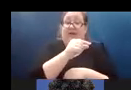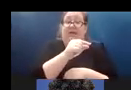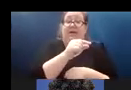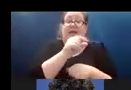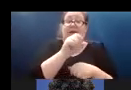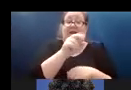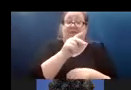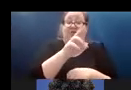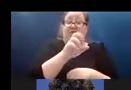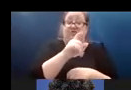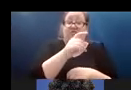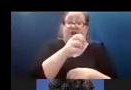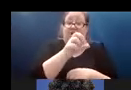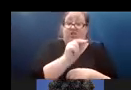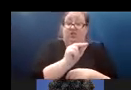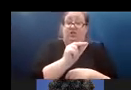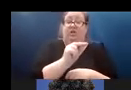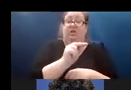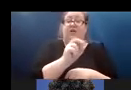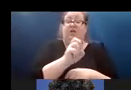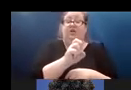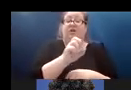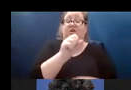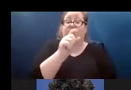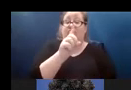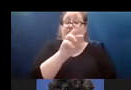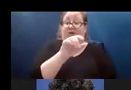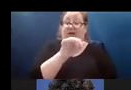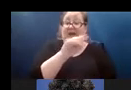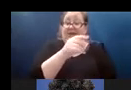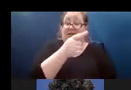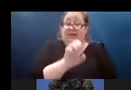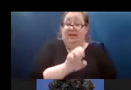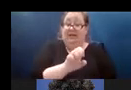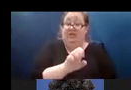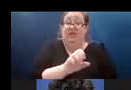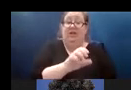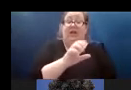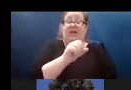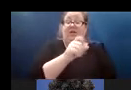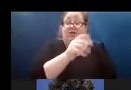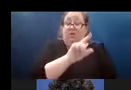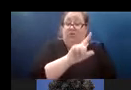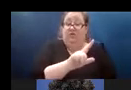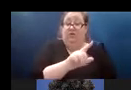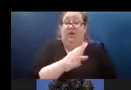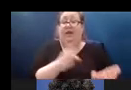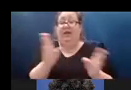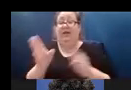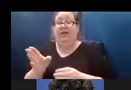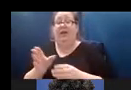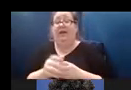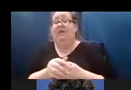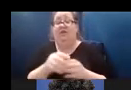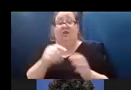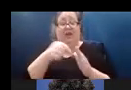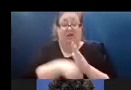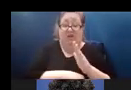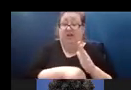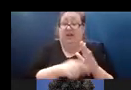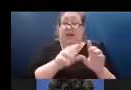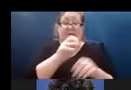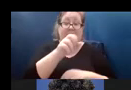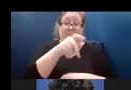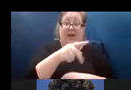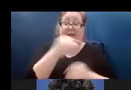You'll talk about those sort of conceptually, and then dive into a Miro board where you'll look at maps and ideas of where they